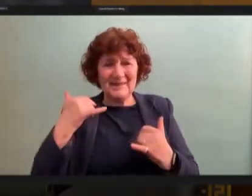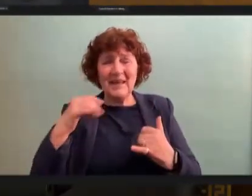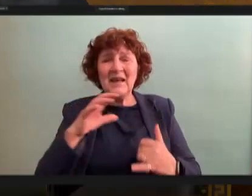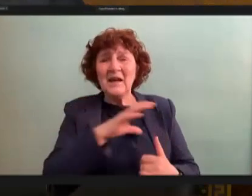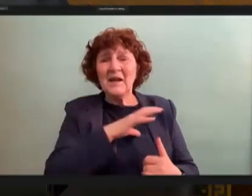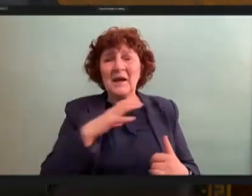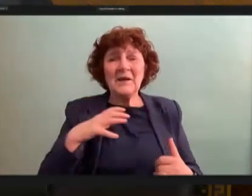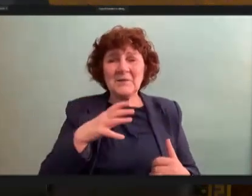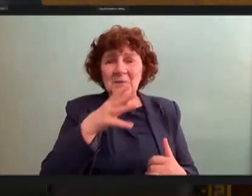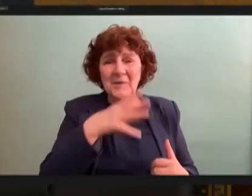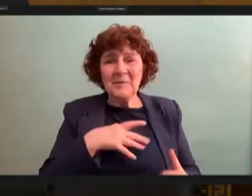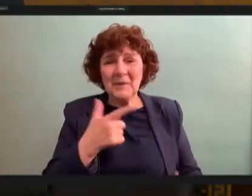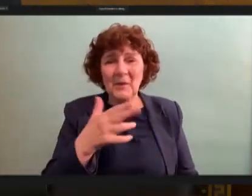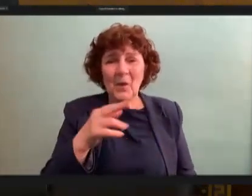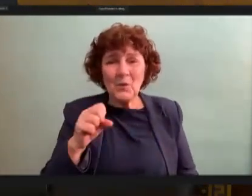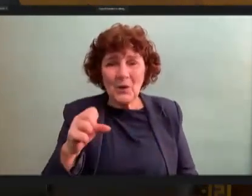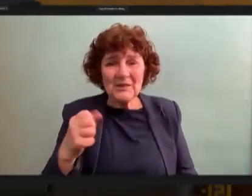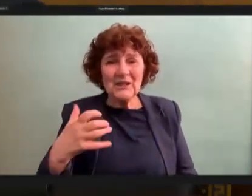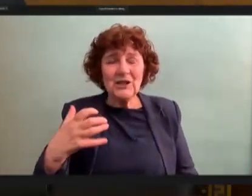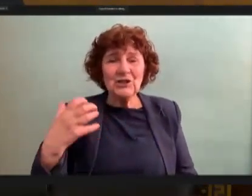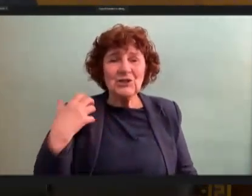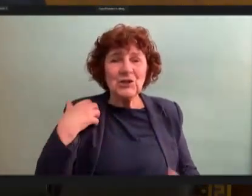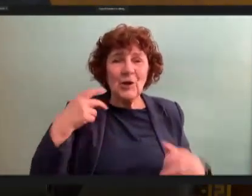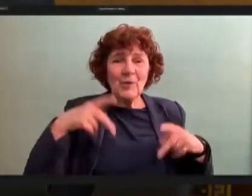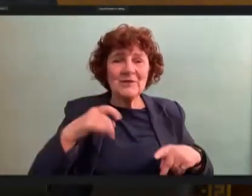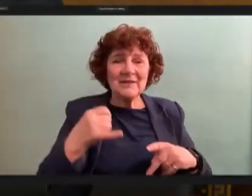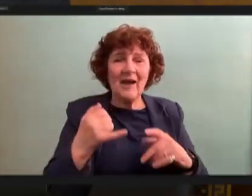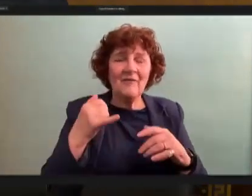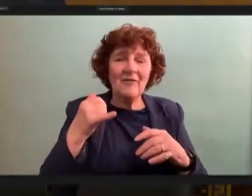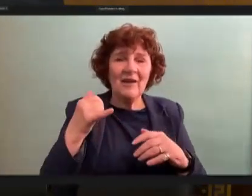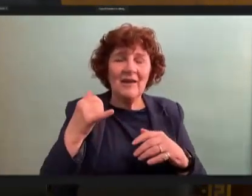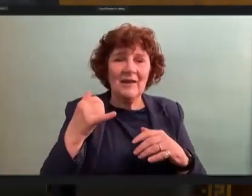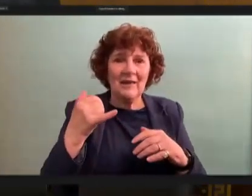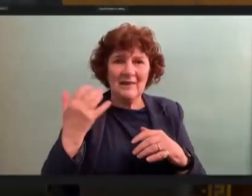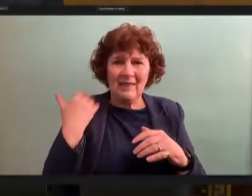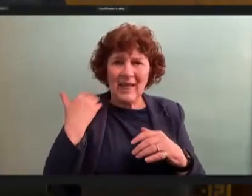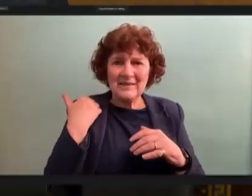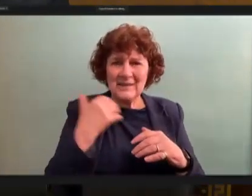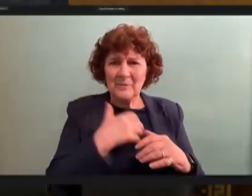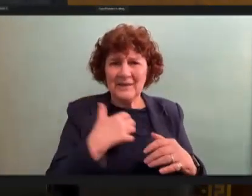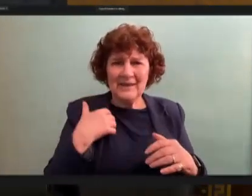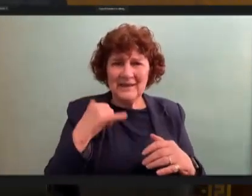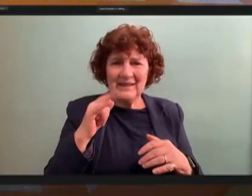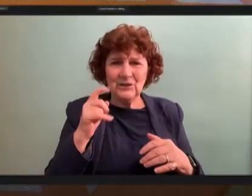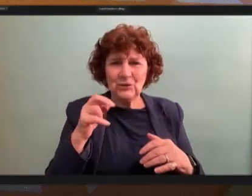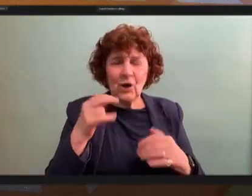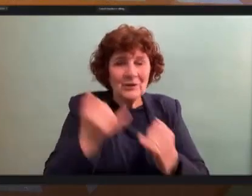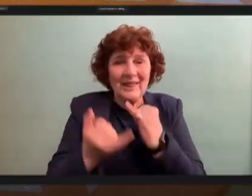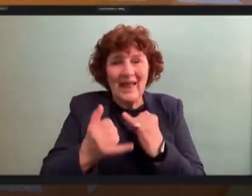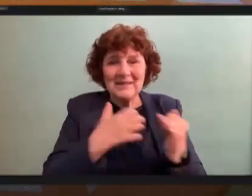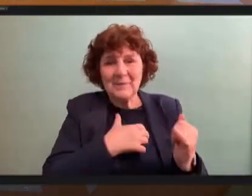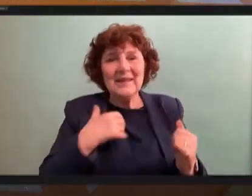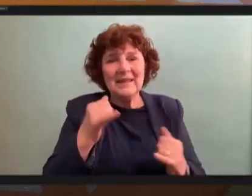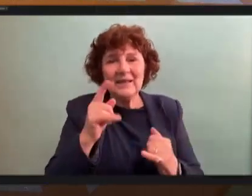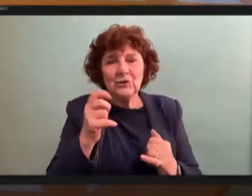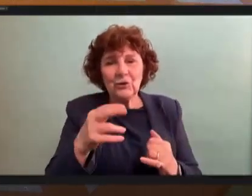the chair of our last committee, which is Intergovernmental and Educational Affairs. Pro Tem.